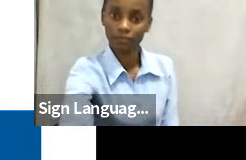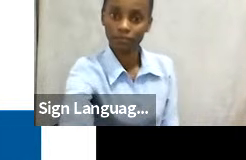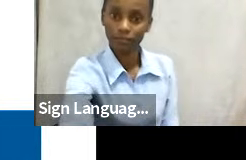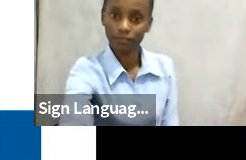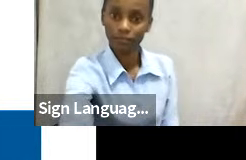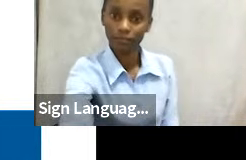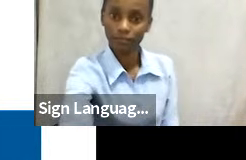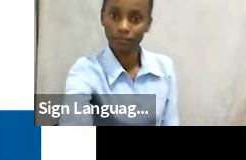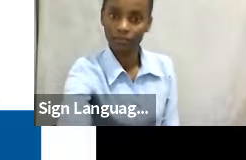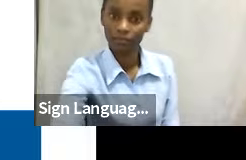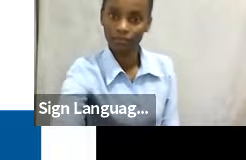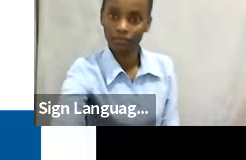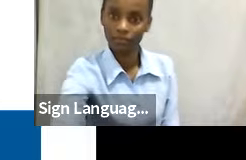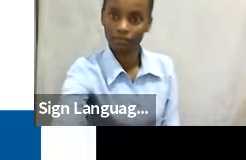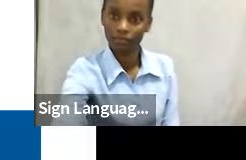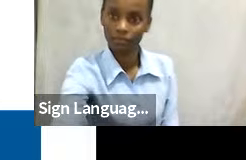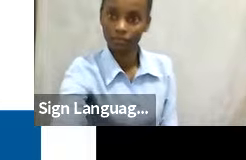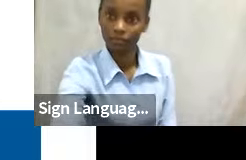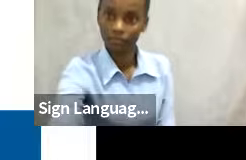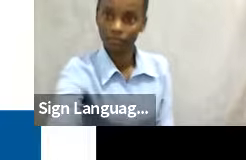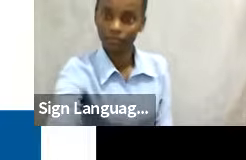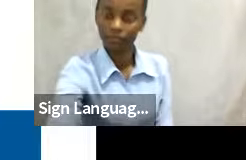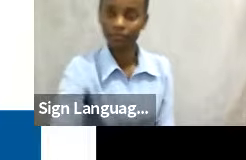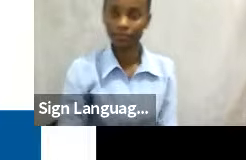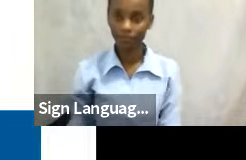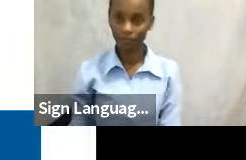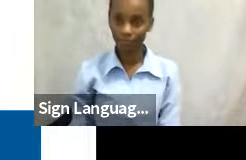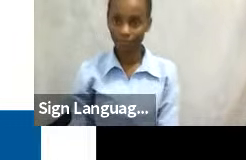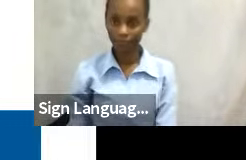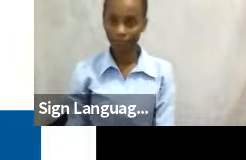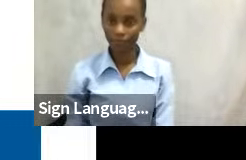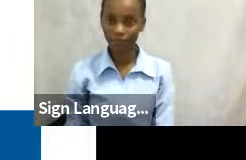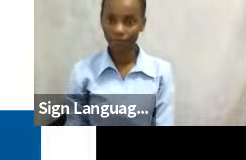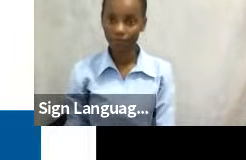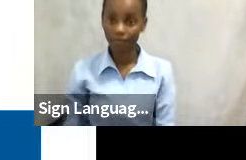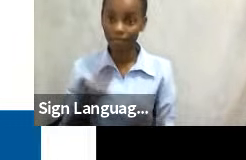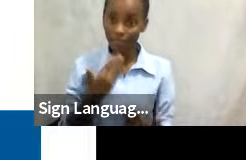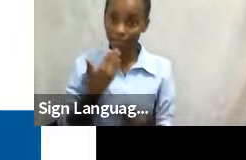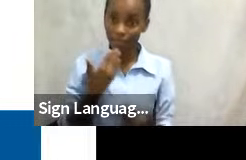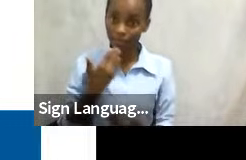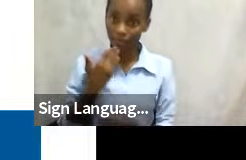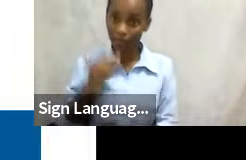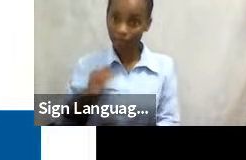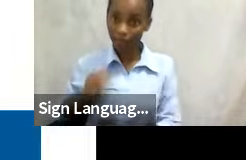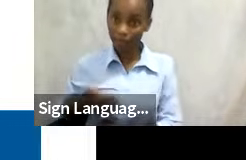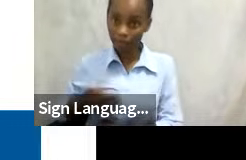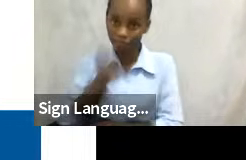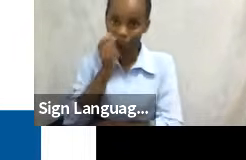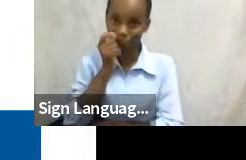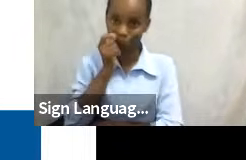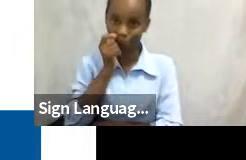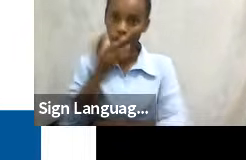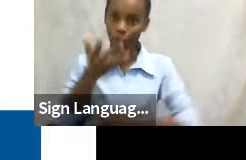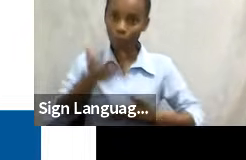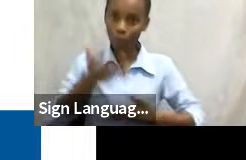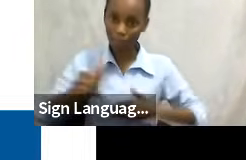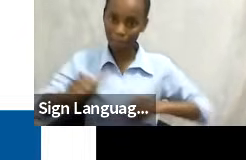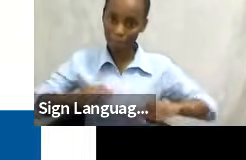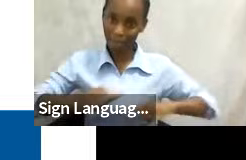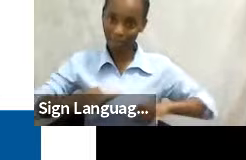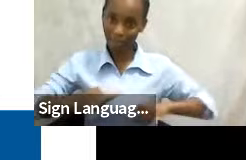Thank you, ladies and gentlemen. Welcome back. Some key takeaways I'd like you to just note from the third and final video for